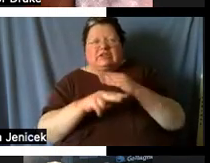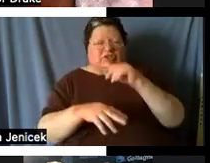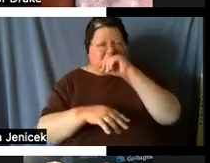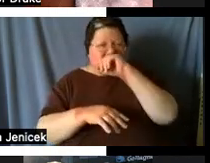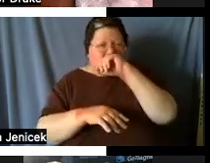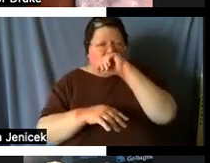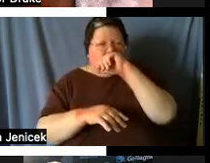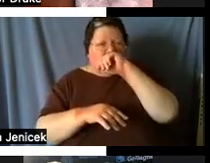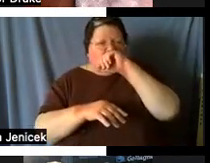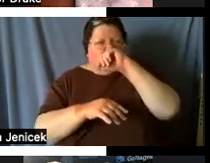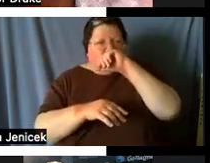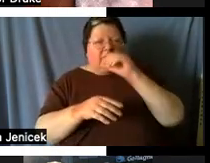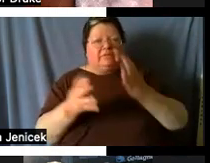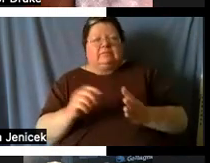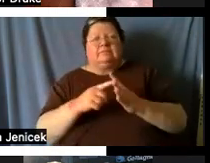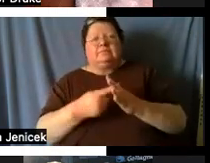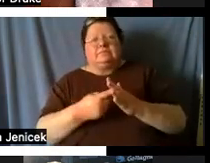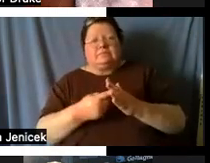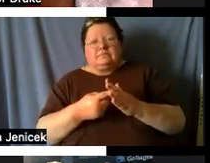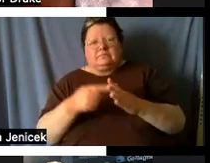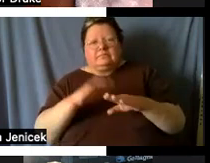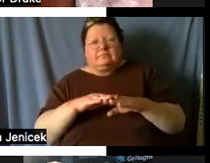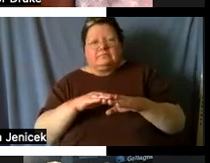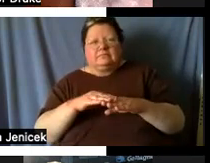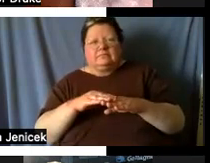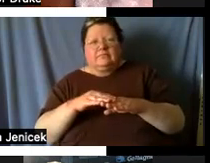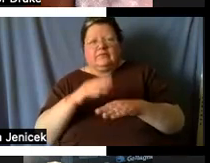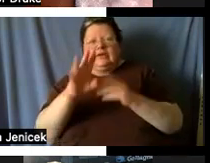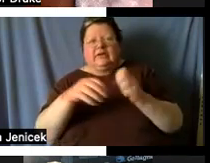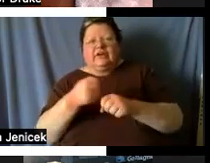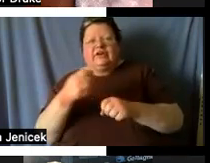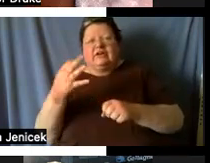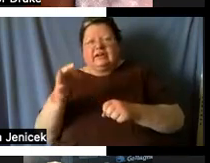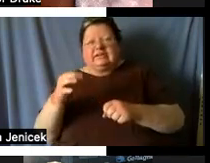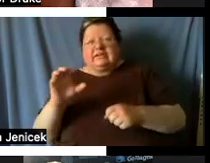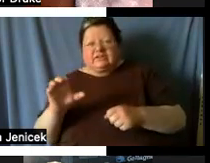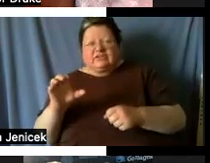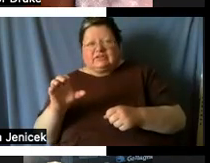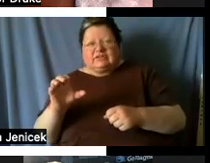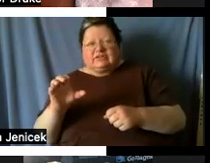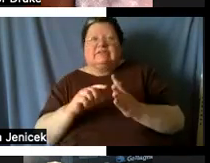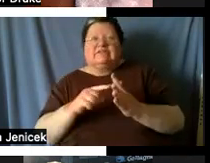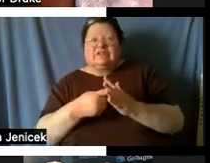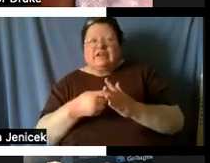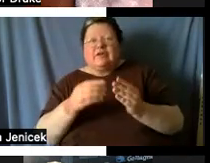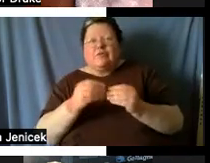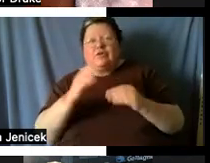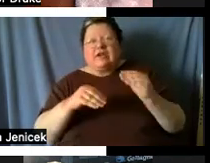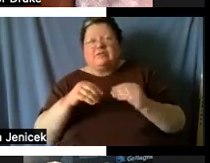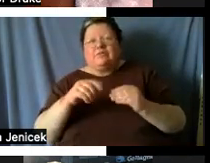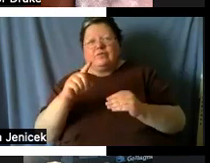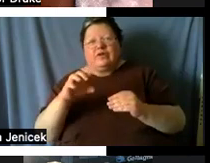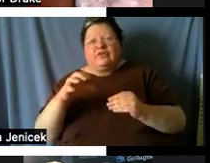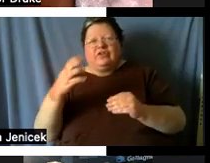All right, I'd like to start at 1900. So beginning over a century ago. And at that